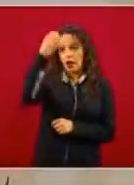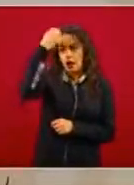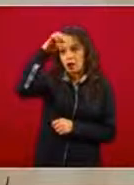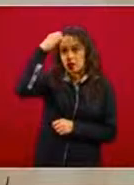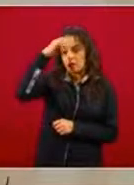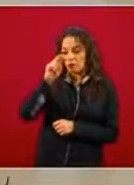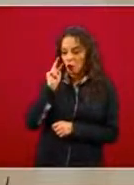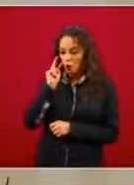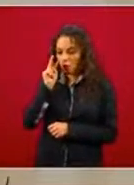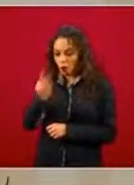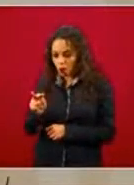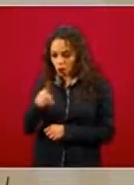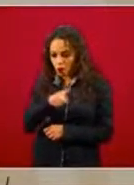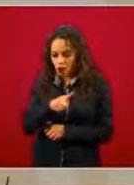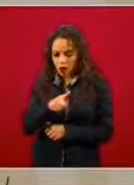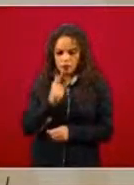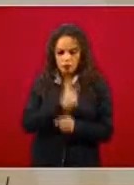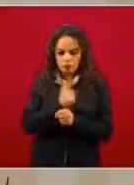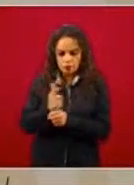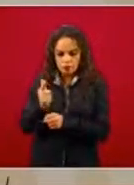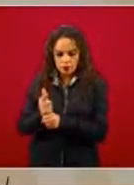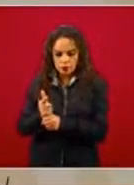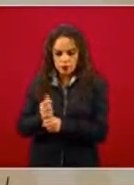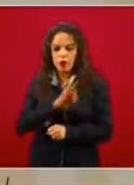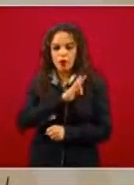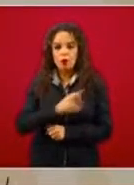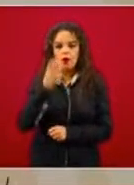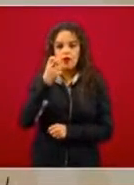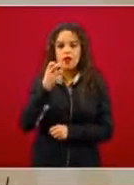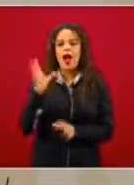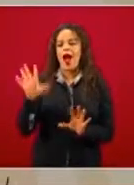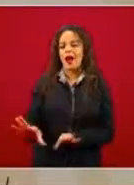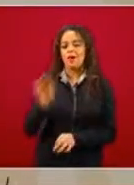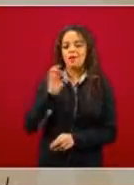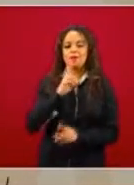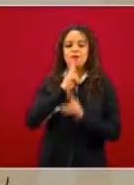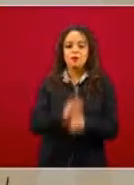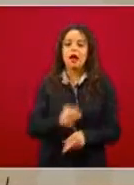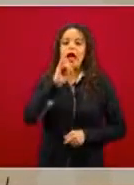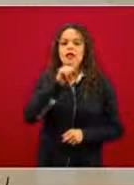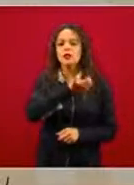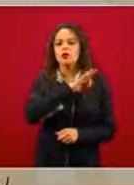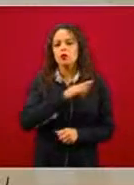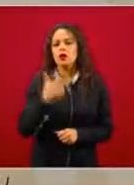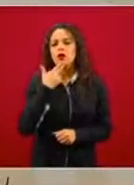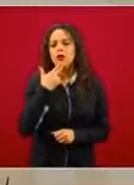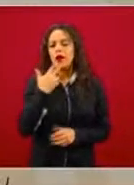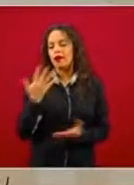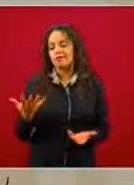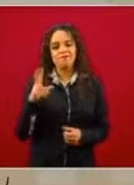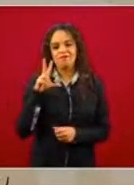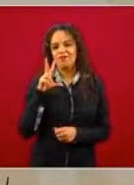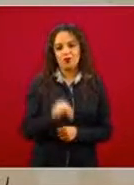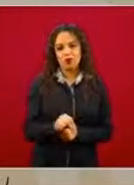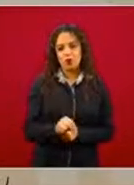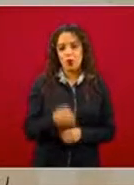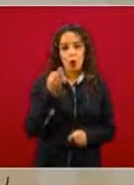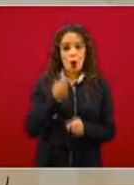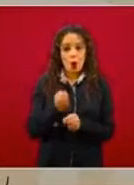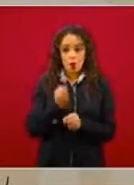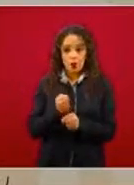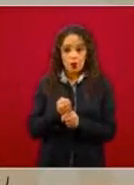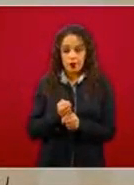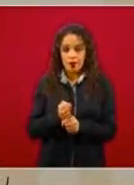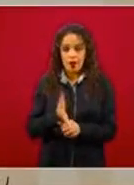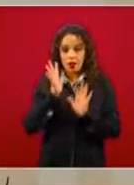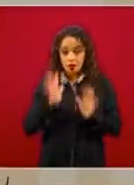companies. We need to see how, when we look at it directly, we can draw general conclusions. But this is